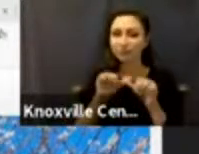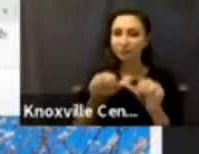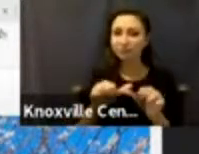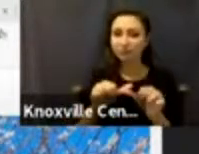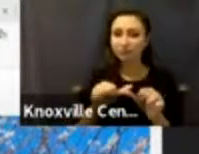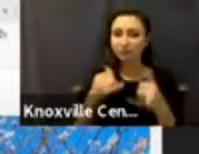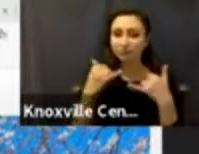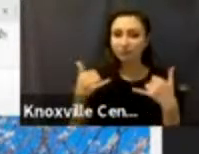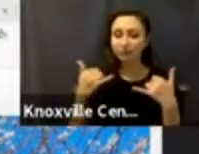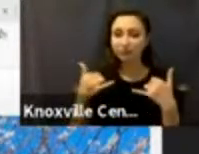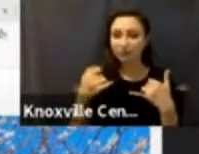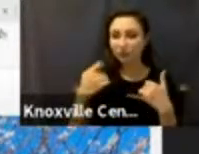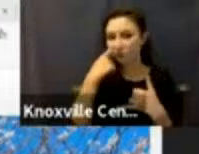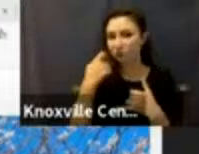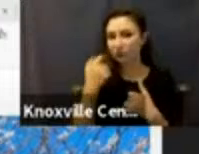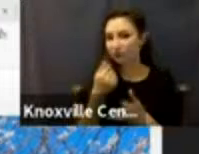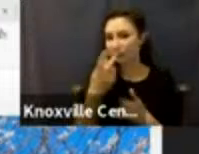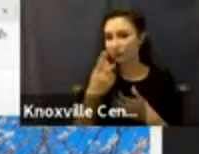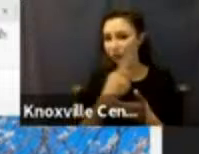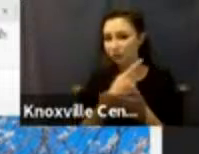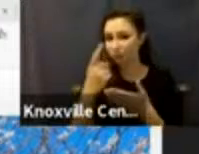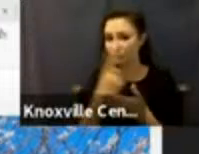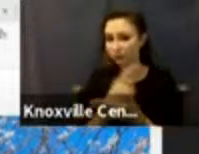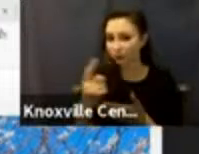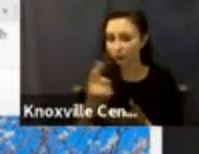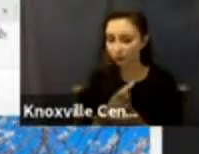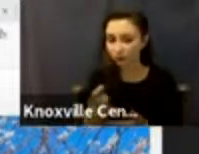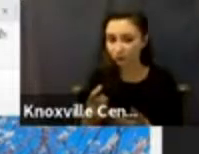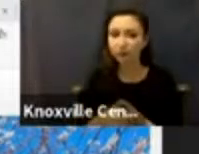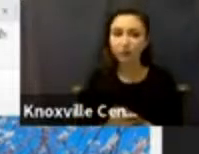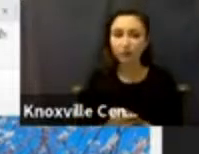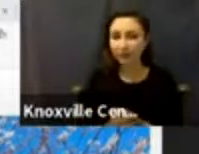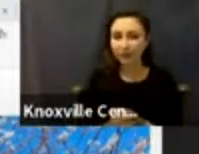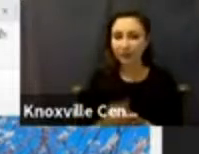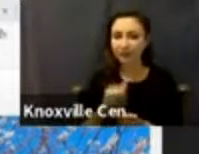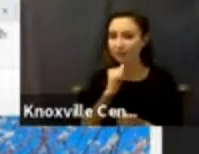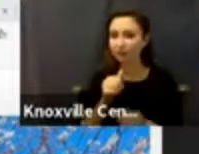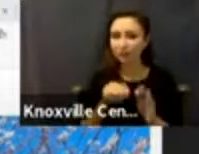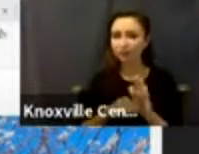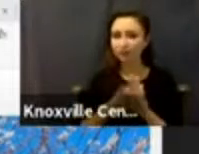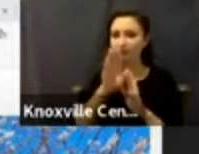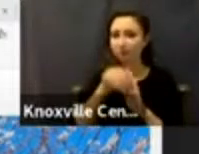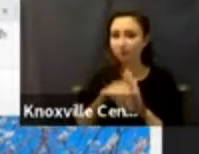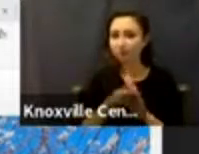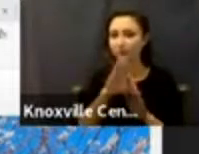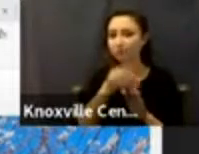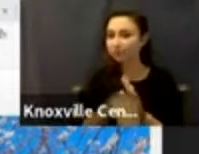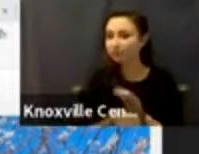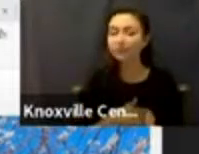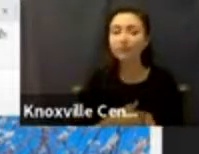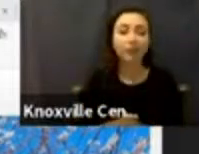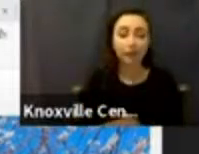for the last few weeks. So not trending up or down. Not good, but